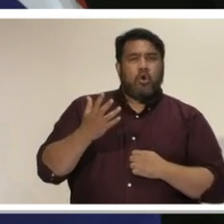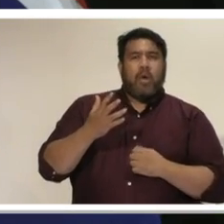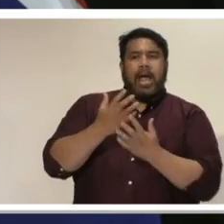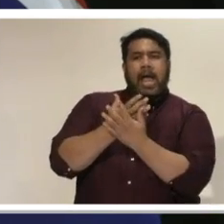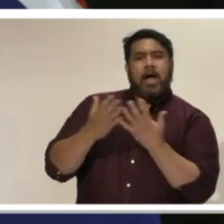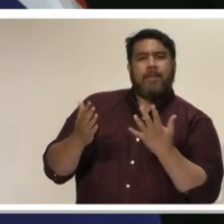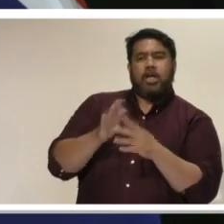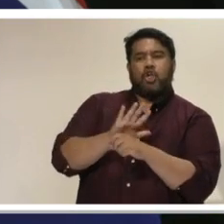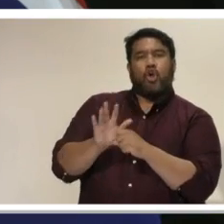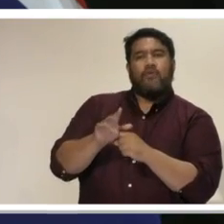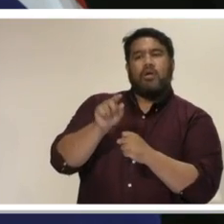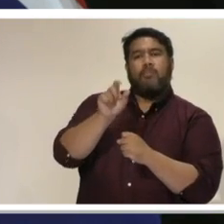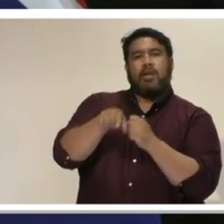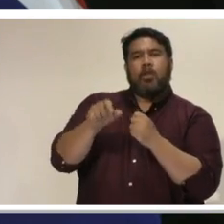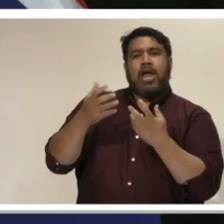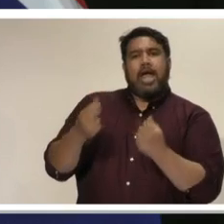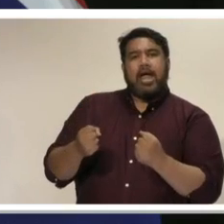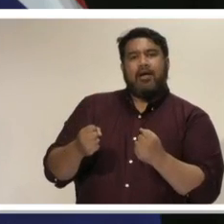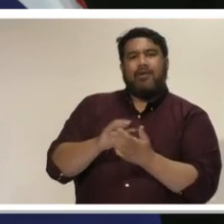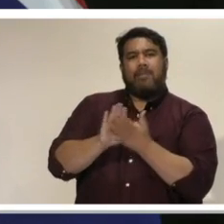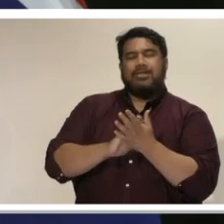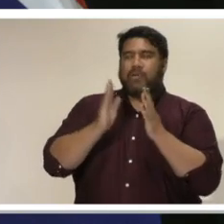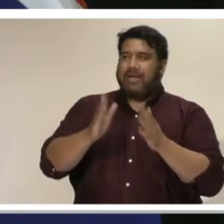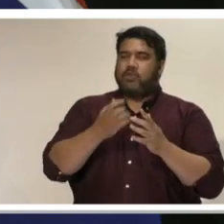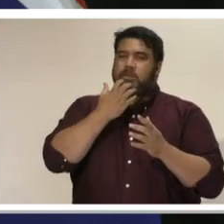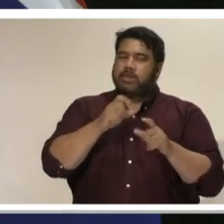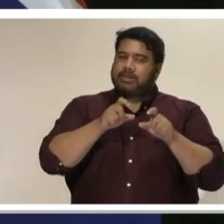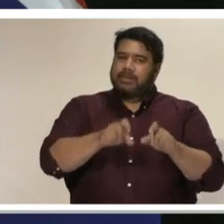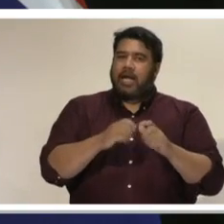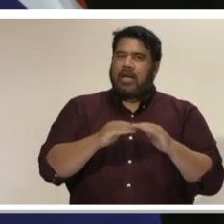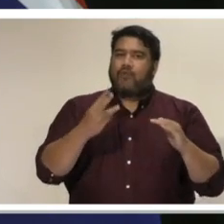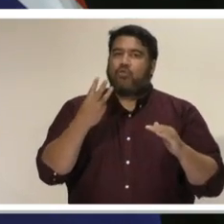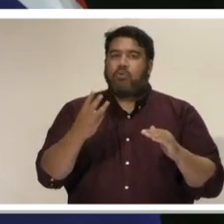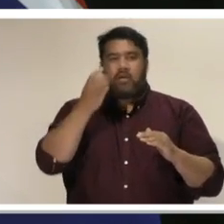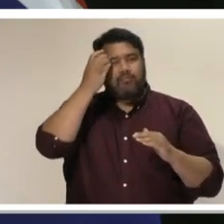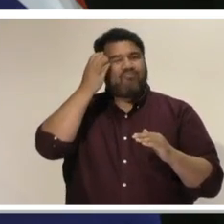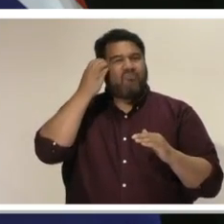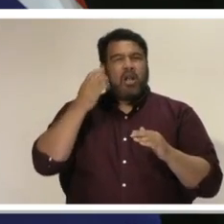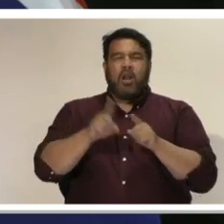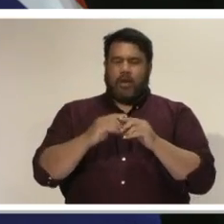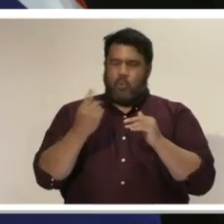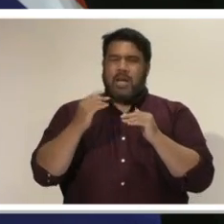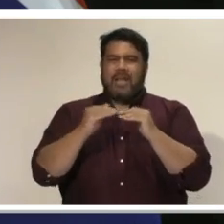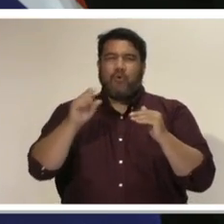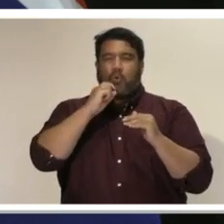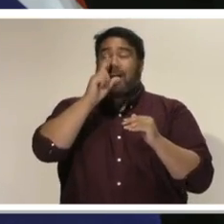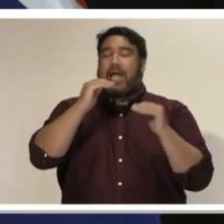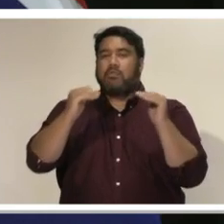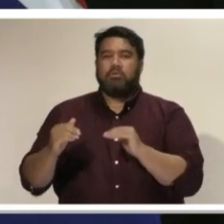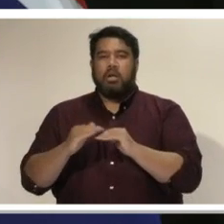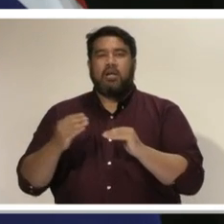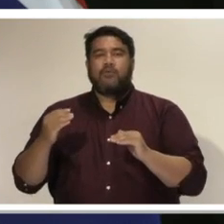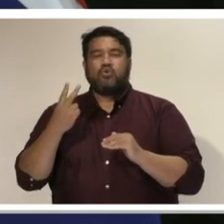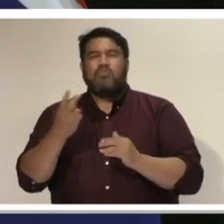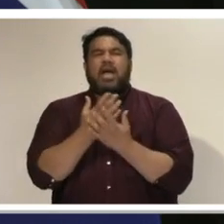that you would keep us in level 3. What's the number of cases that would count as that wildfire that you talked about? Yeah, you'll recall that actually I pointed to a